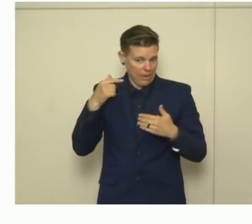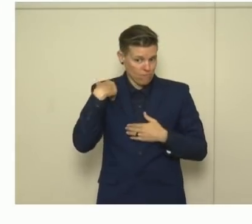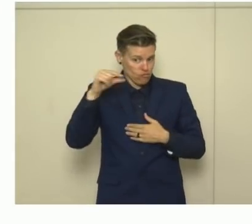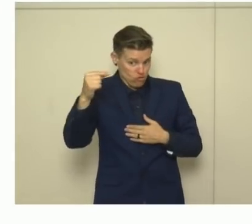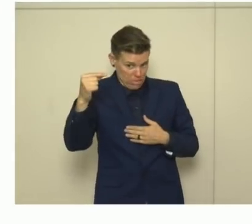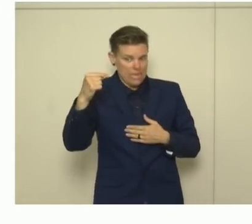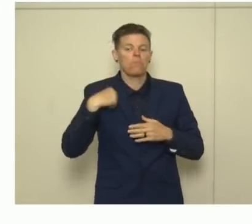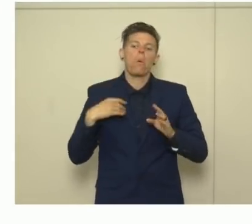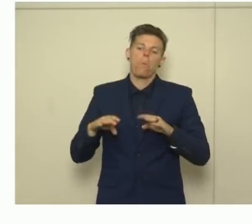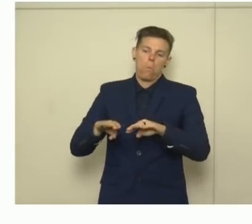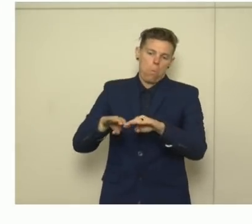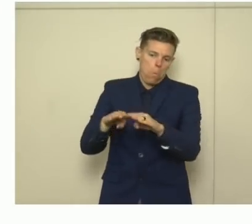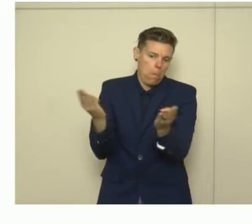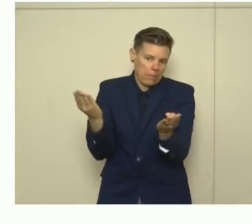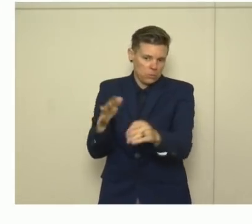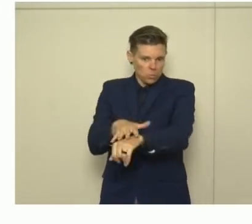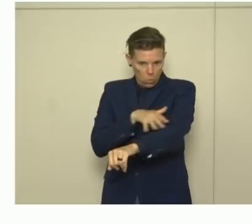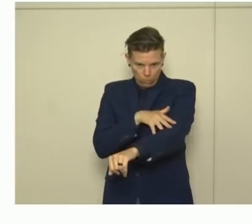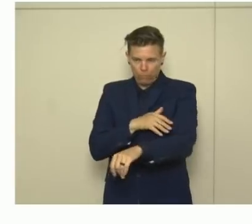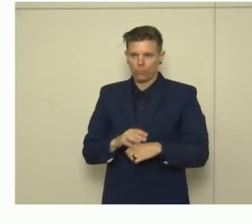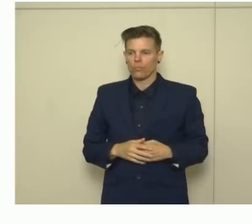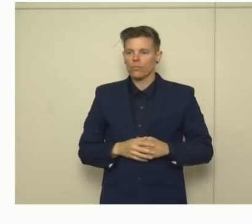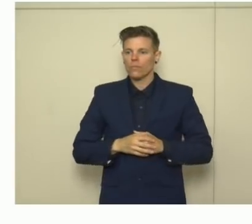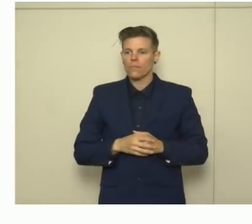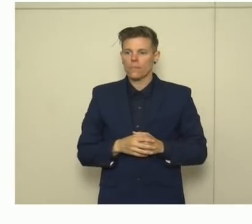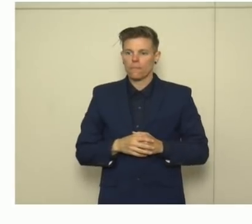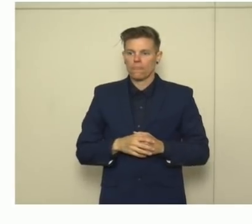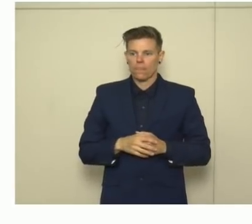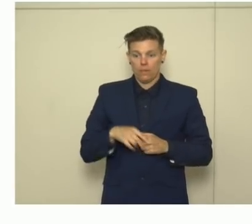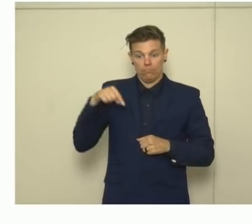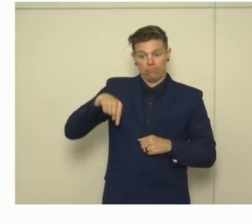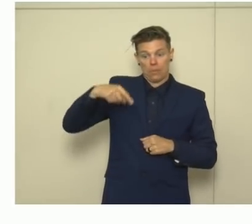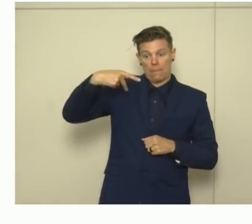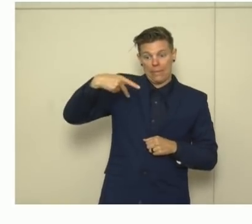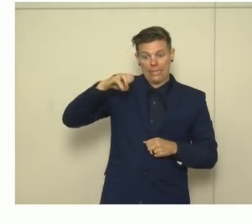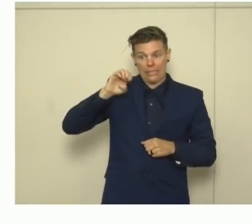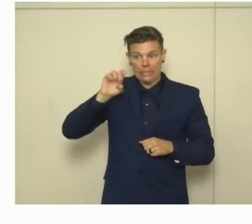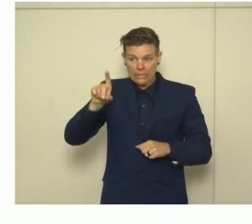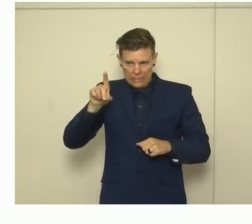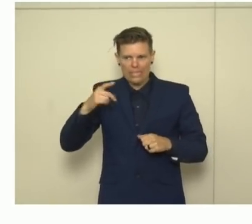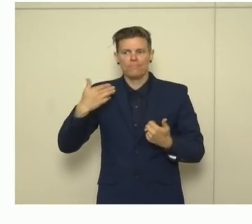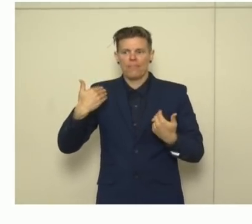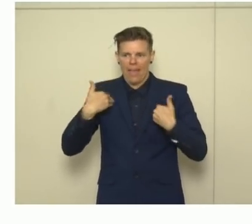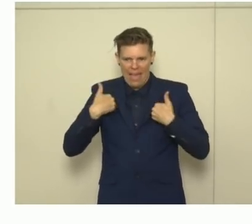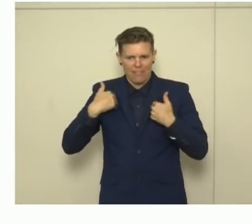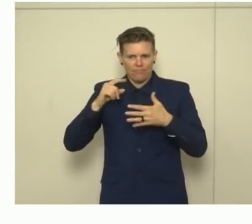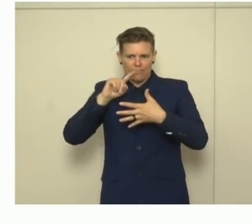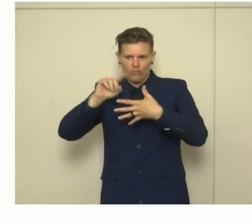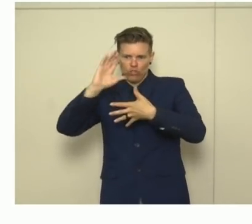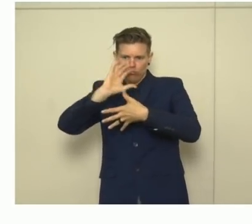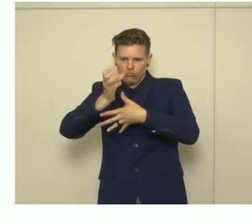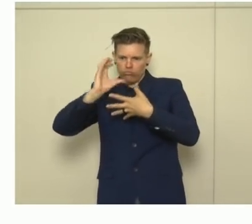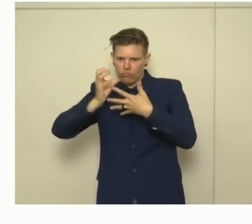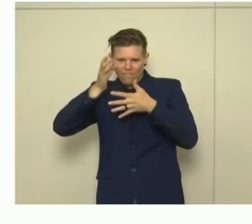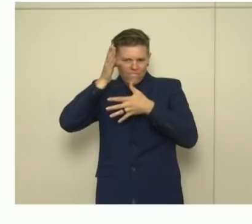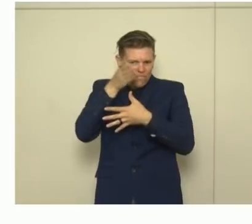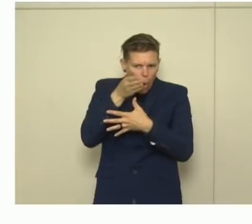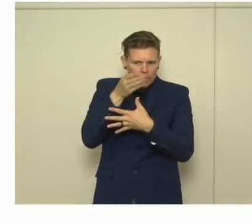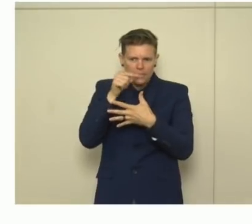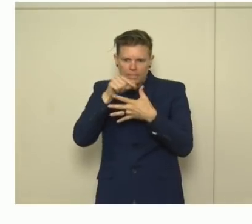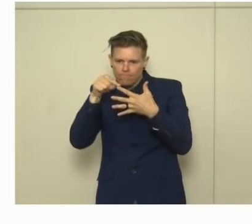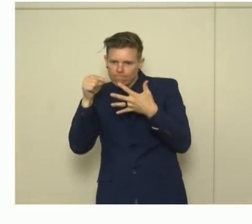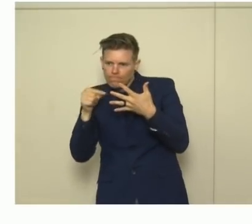At the Public Education Department, we have a number of activities that we're focusing on to make sure that, again, all schools have